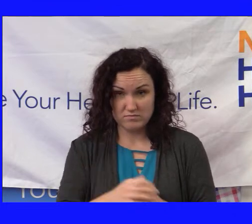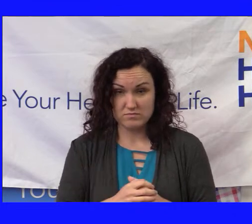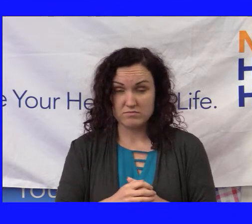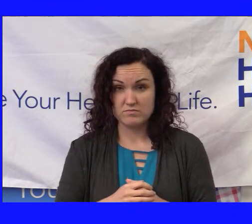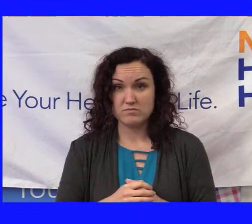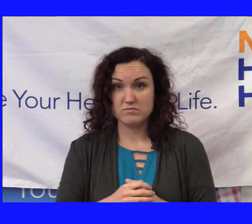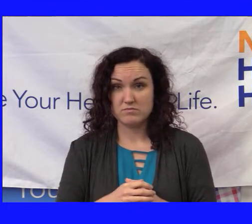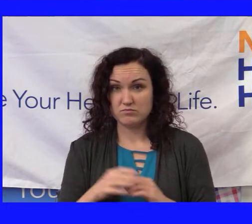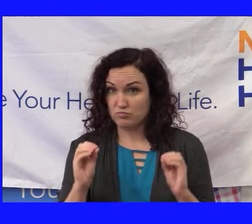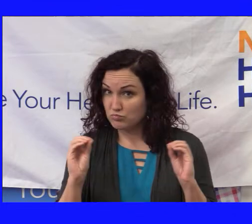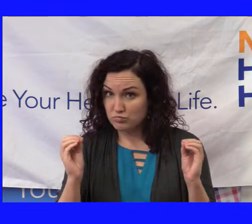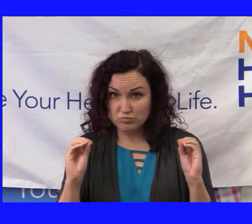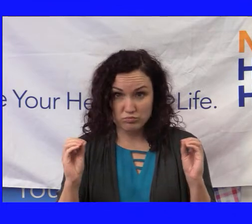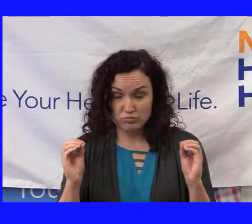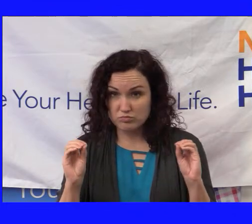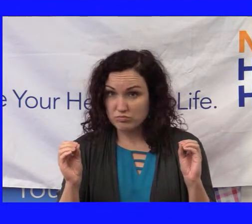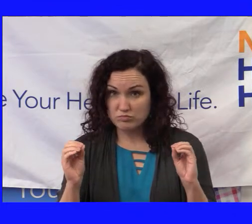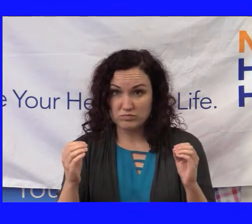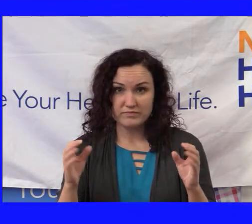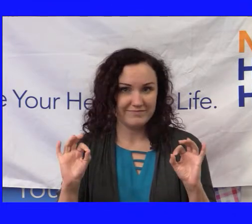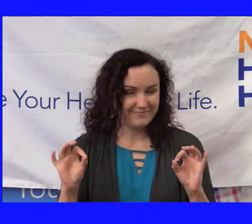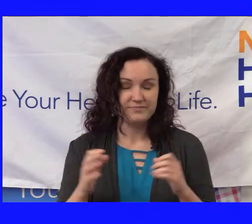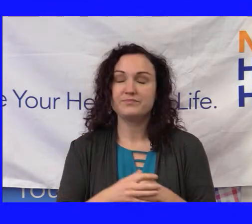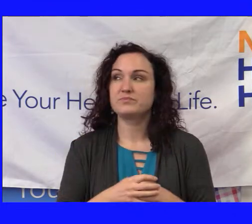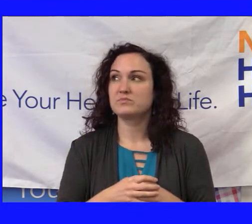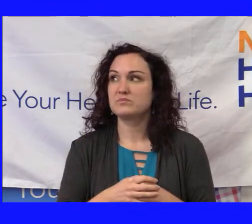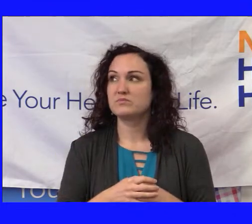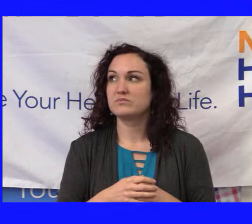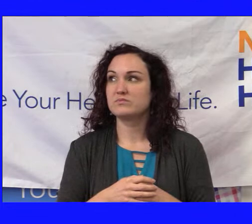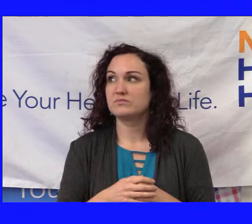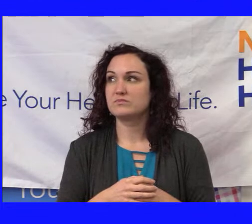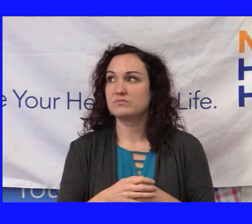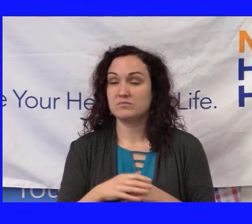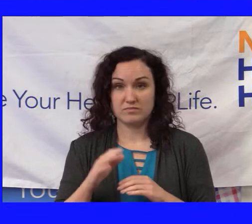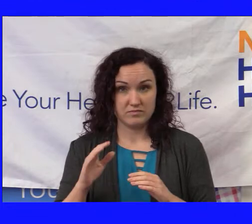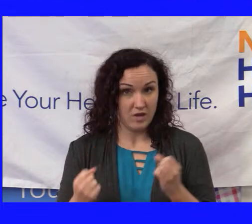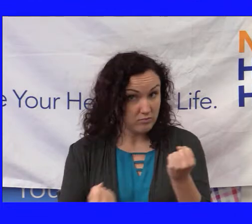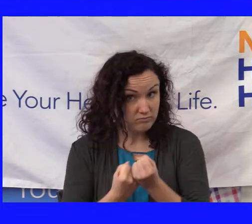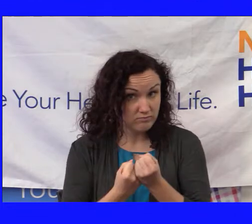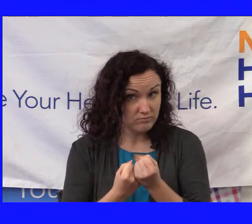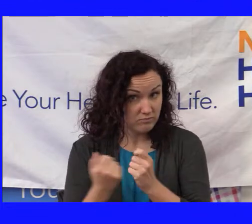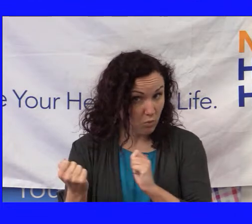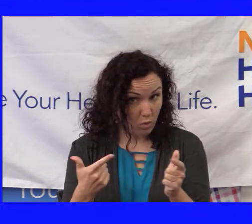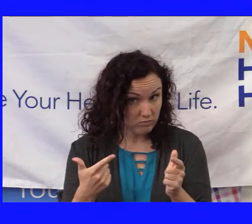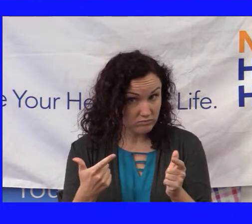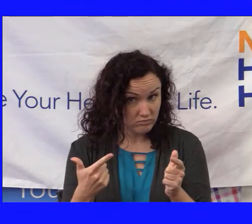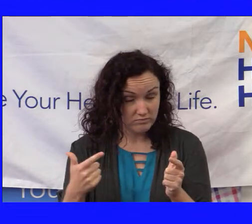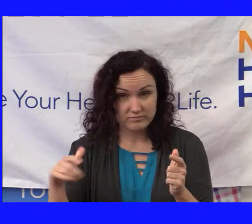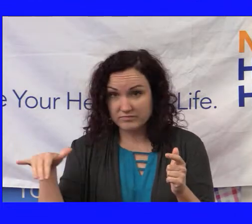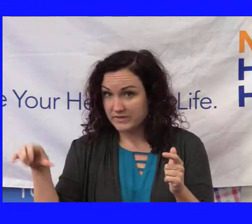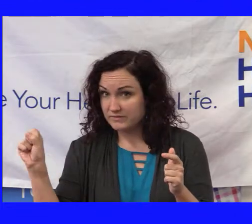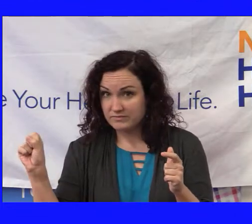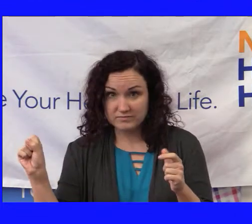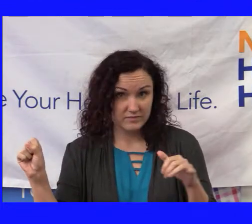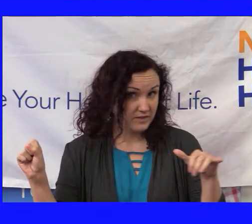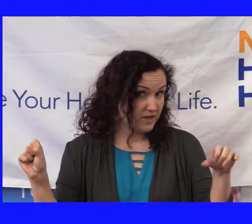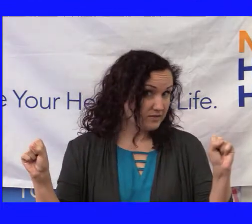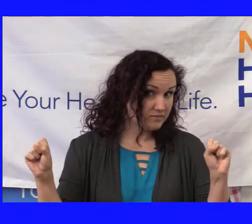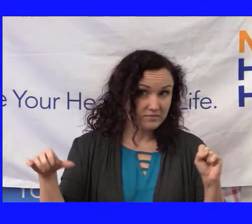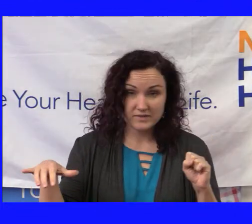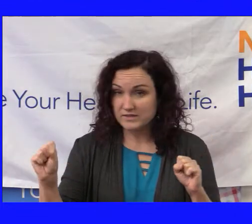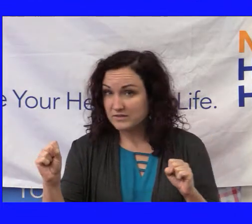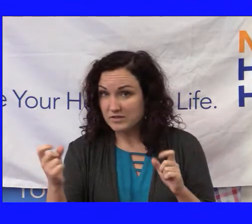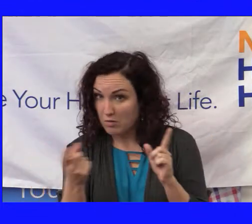If there is no question, let me ask, all in favor? Yes. Yes.